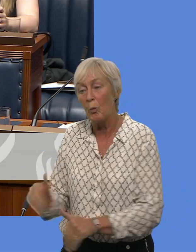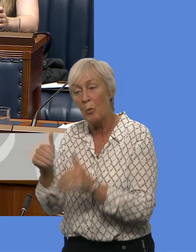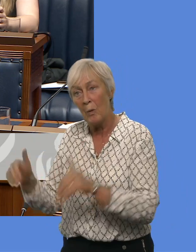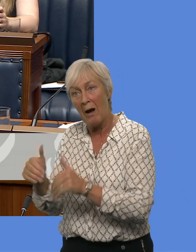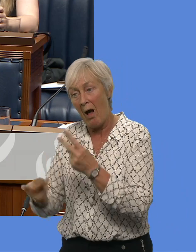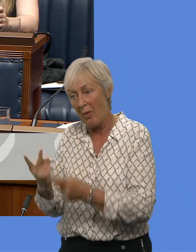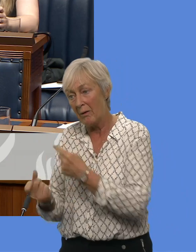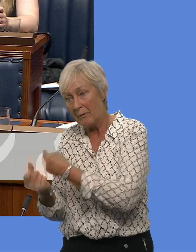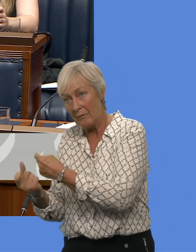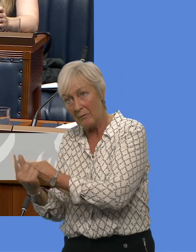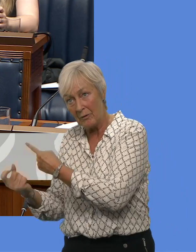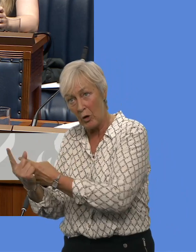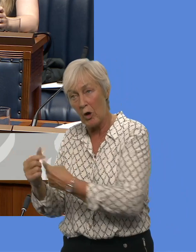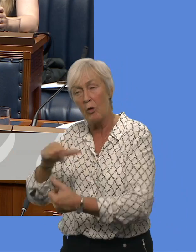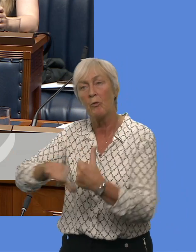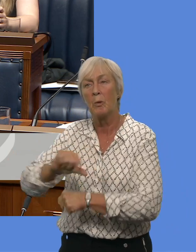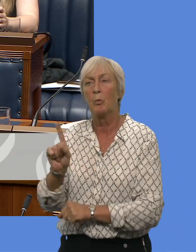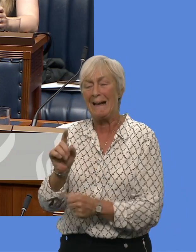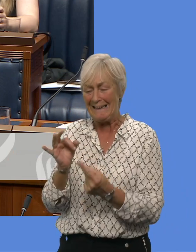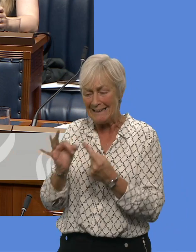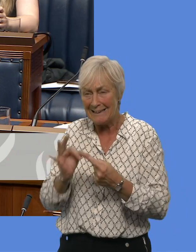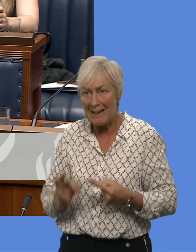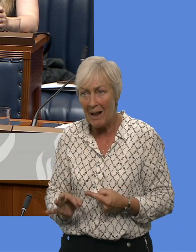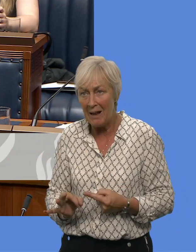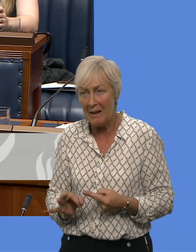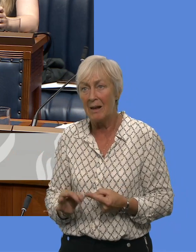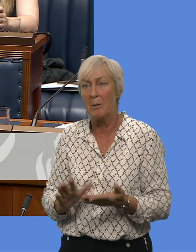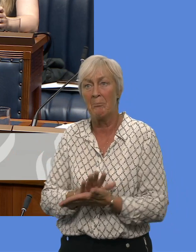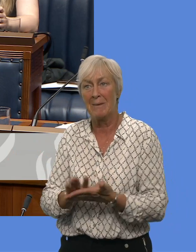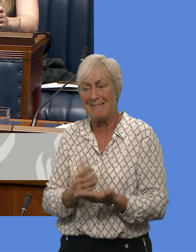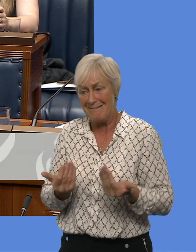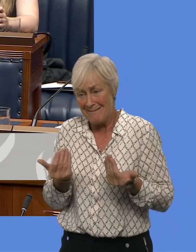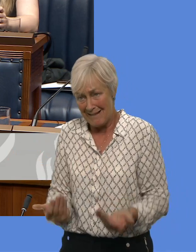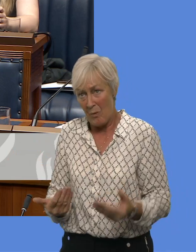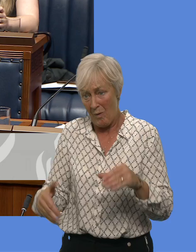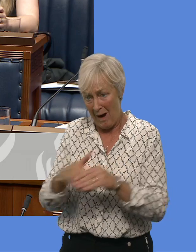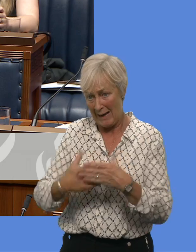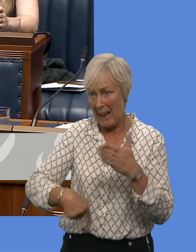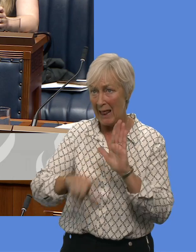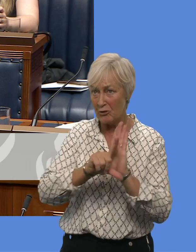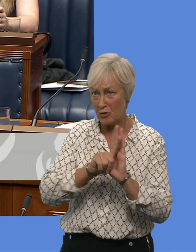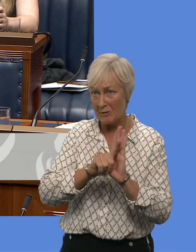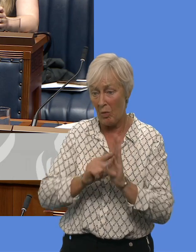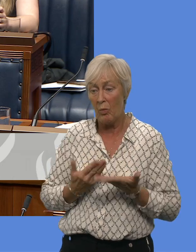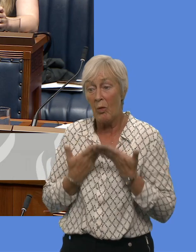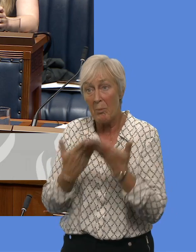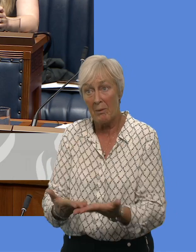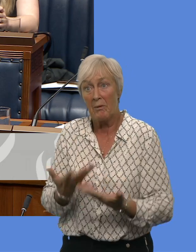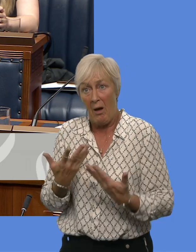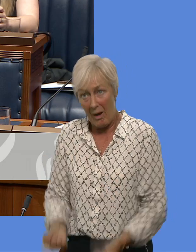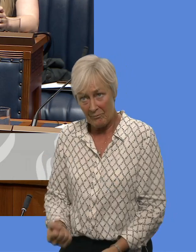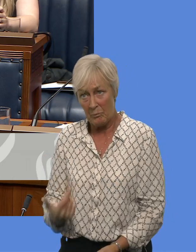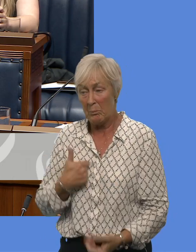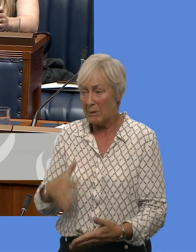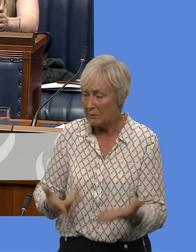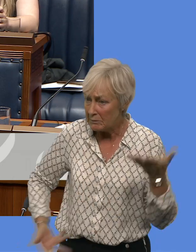submission to come up around the detail of those appointment processes. But that is now in legislation. The commitment is there, and we have